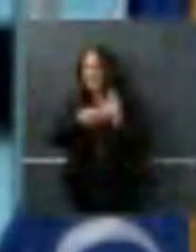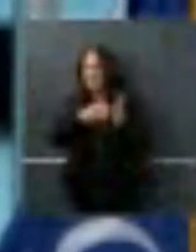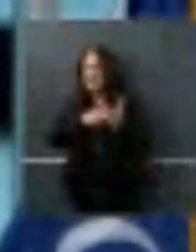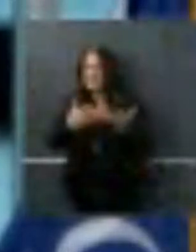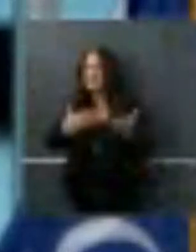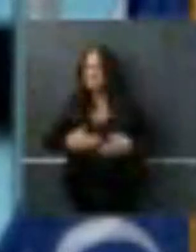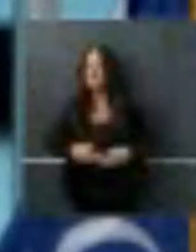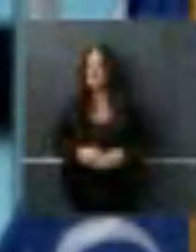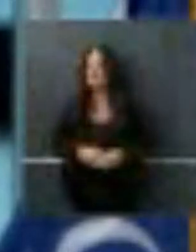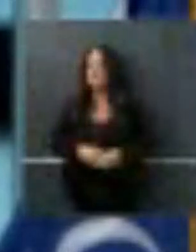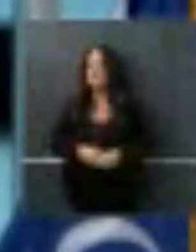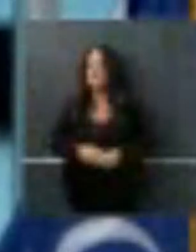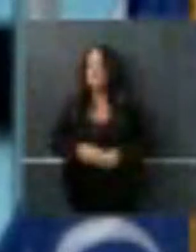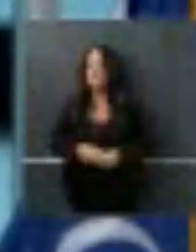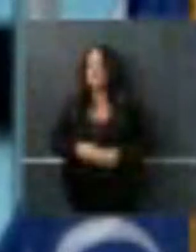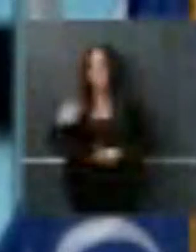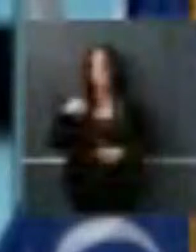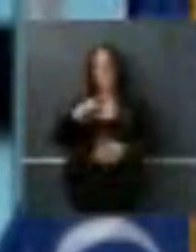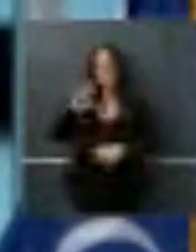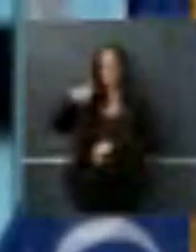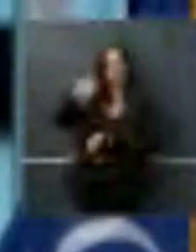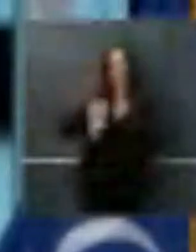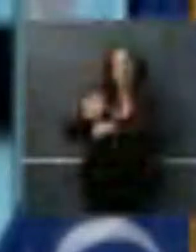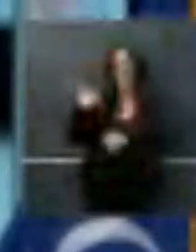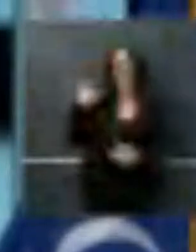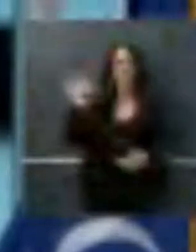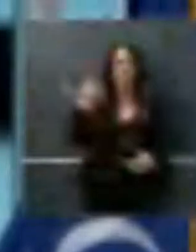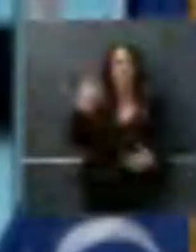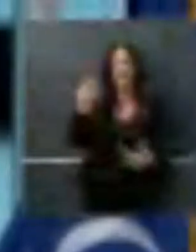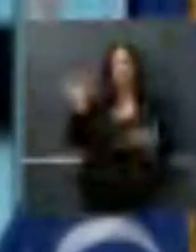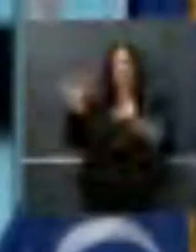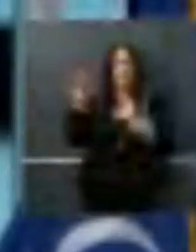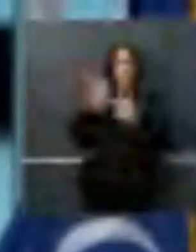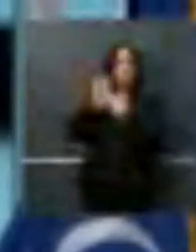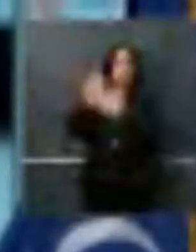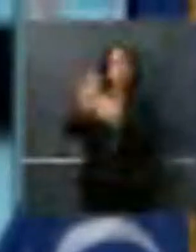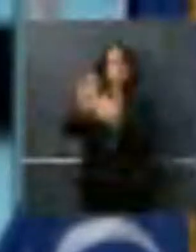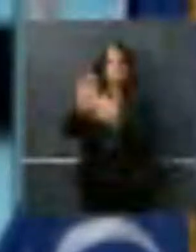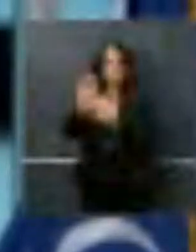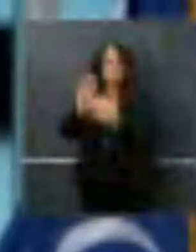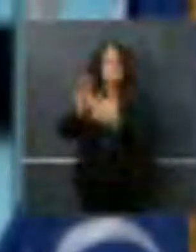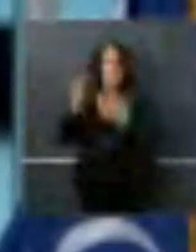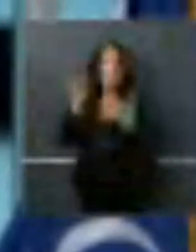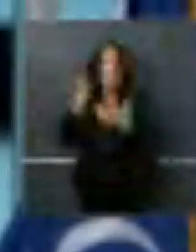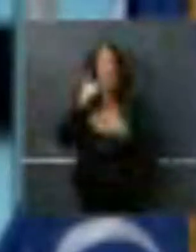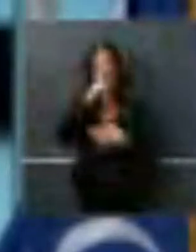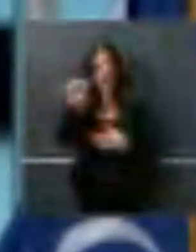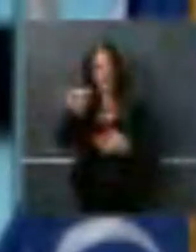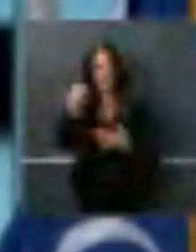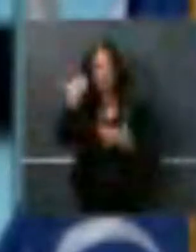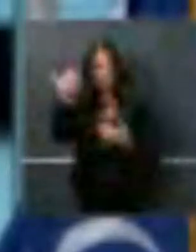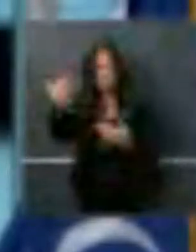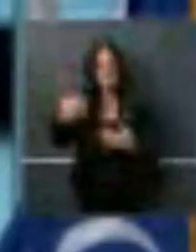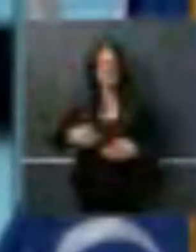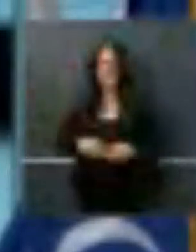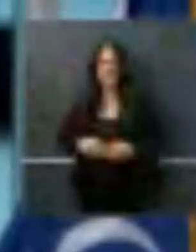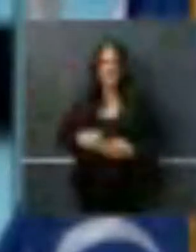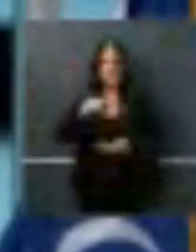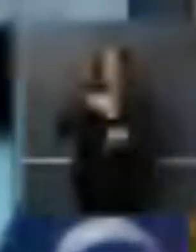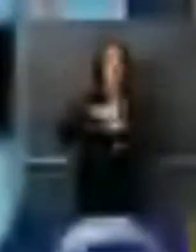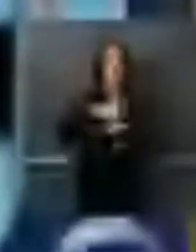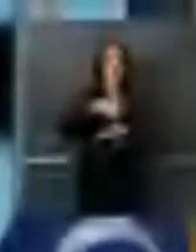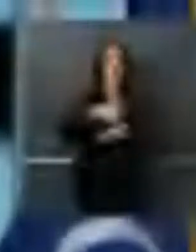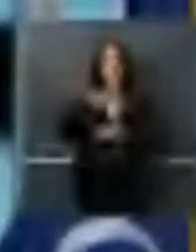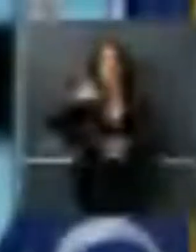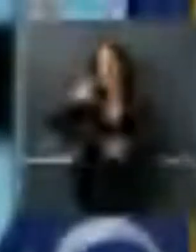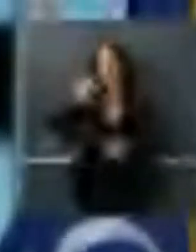Friday. We'll be doing that again very shortly. But I have Dr. Galley here. And when you don't have the answer to a question, it's always